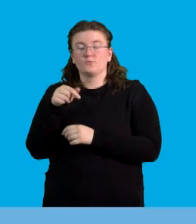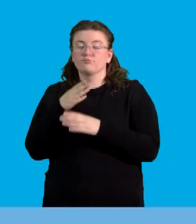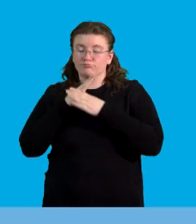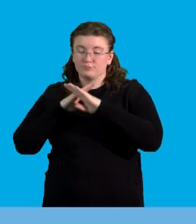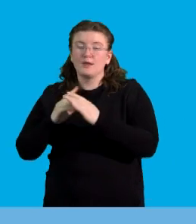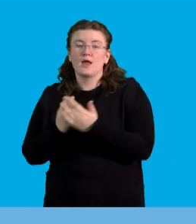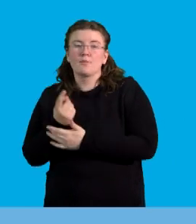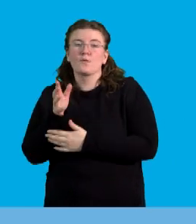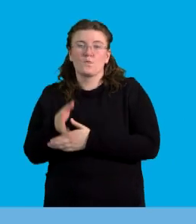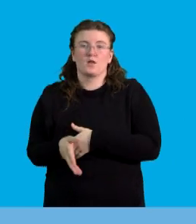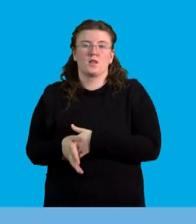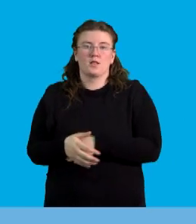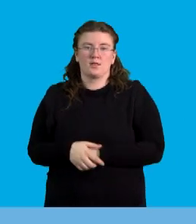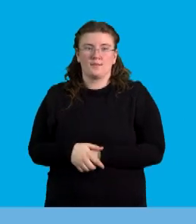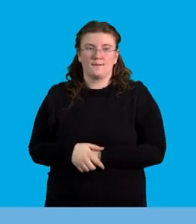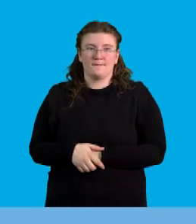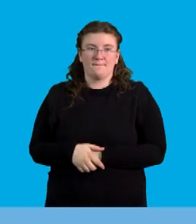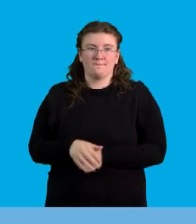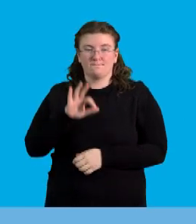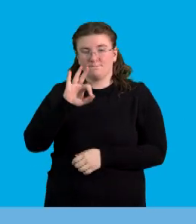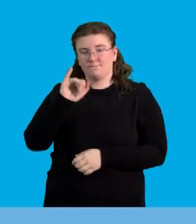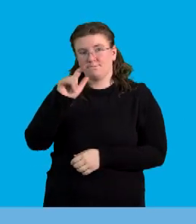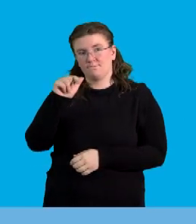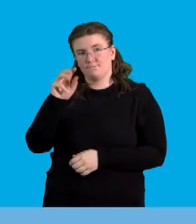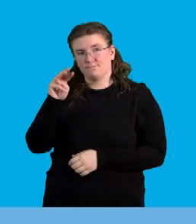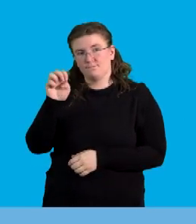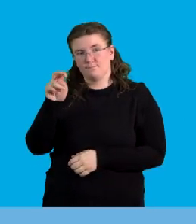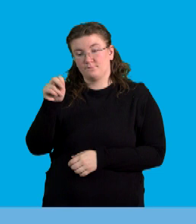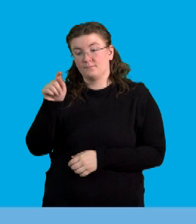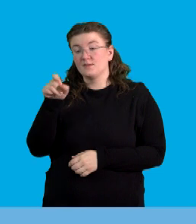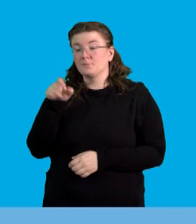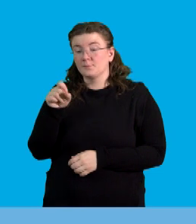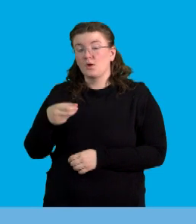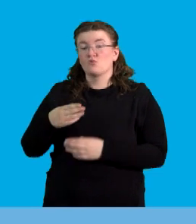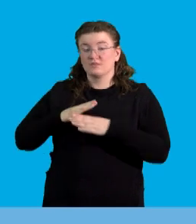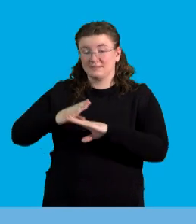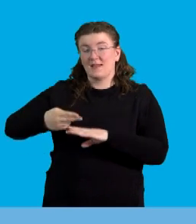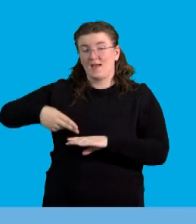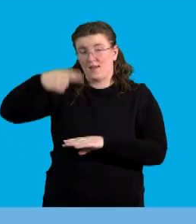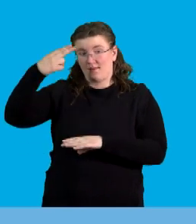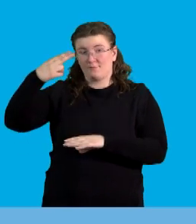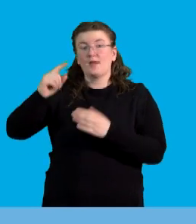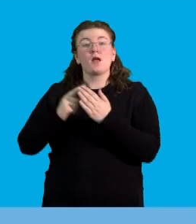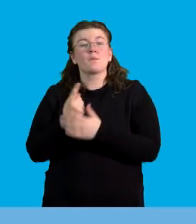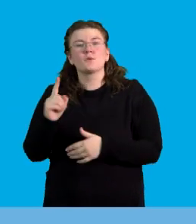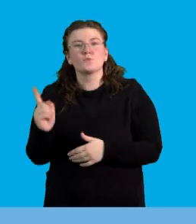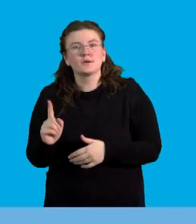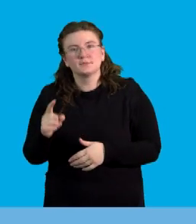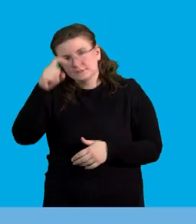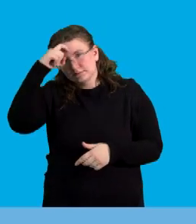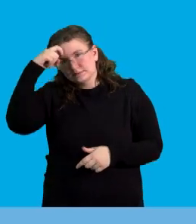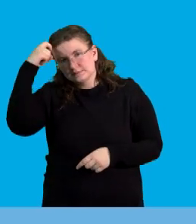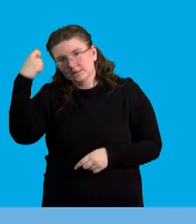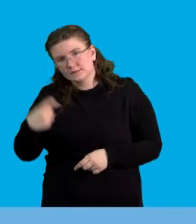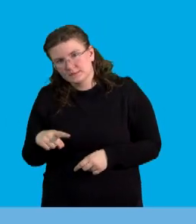electrical current and the conductor, being the filament. Now, because the filament, as we have said, has a high resistance, there's going to be heat that is going